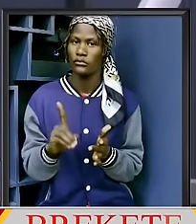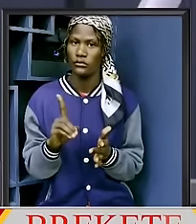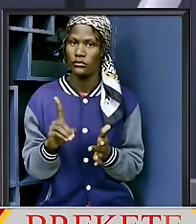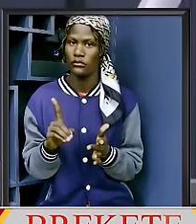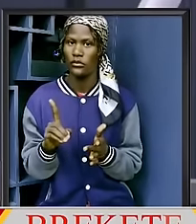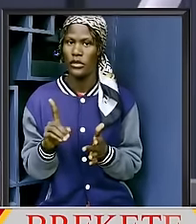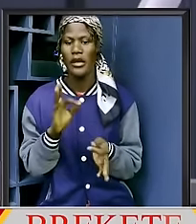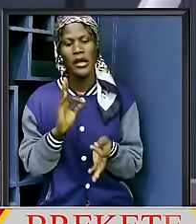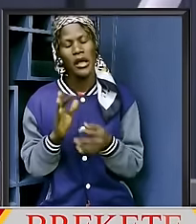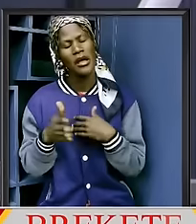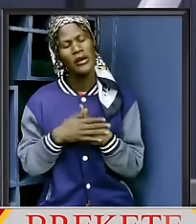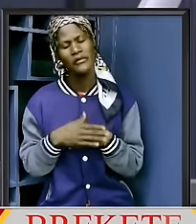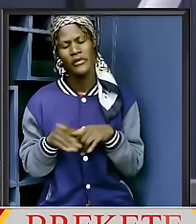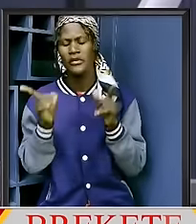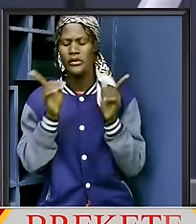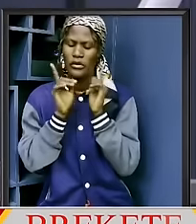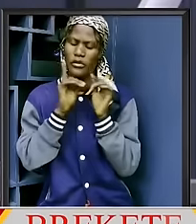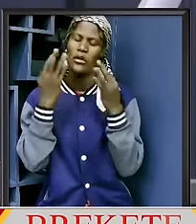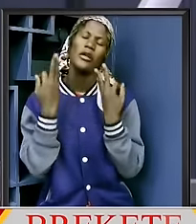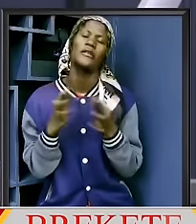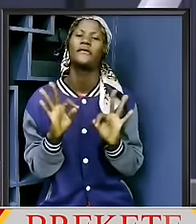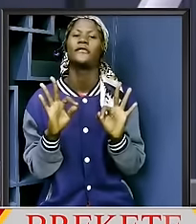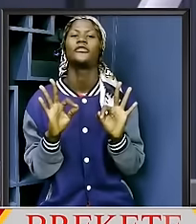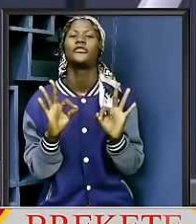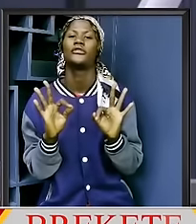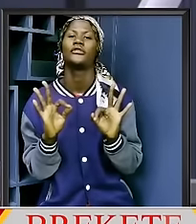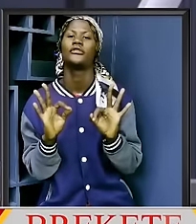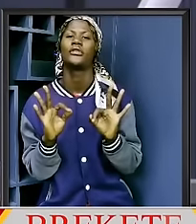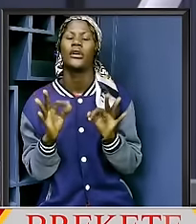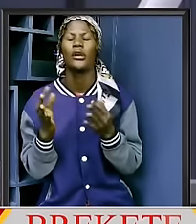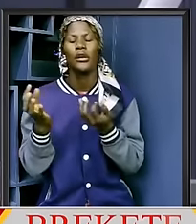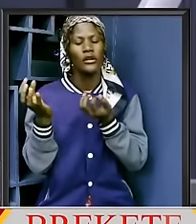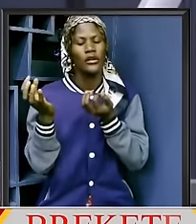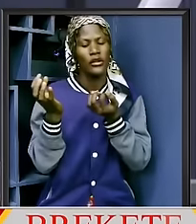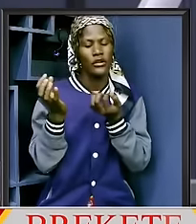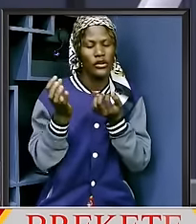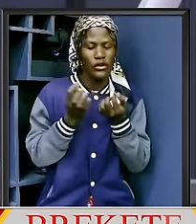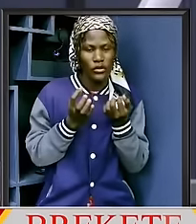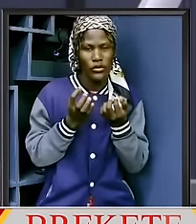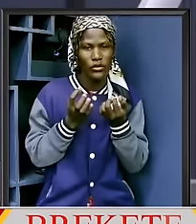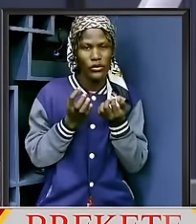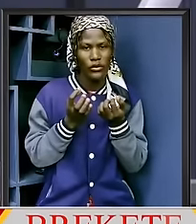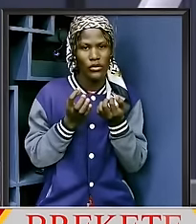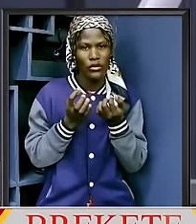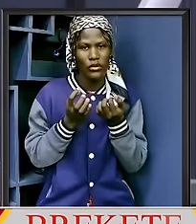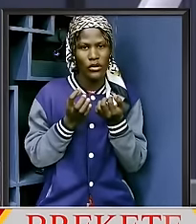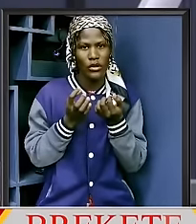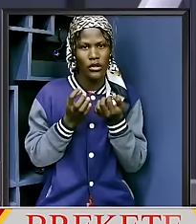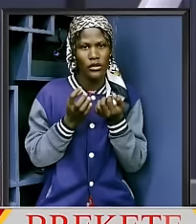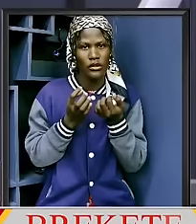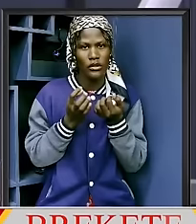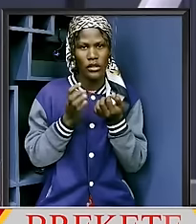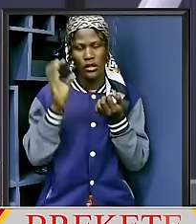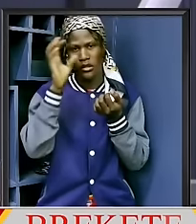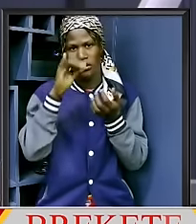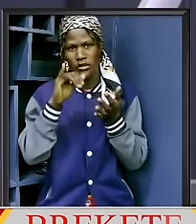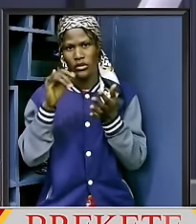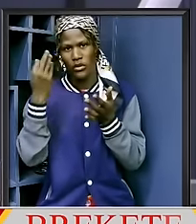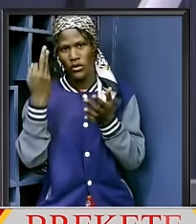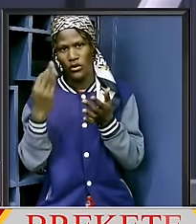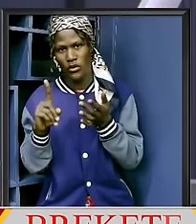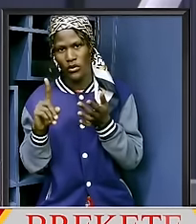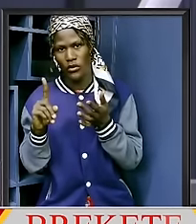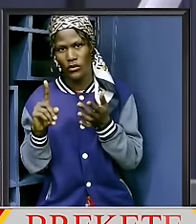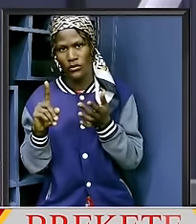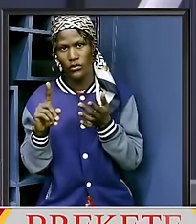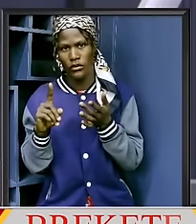do narration here, I can't draw the attention of the chairman, say,